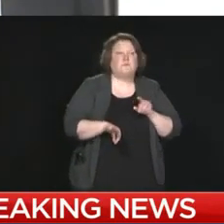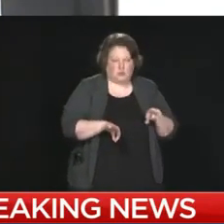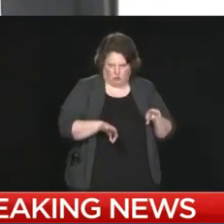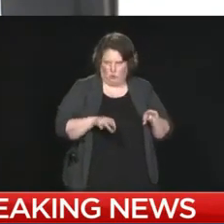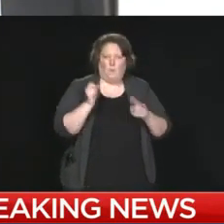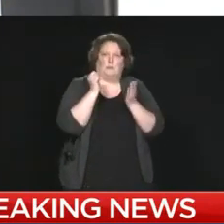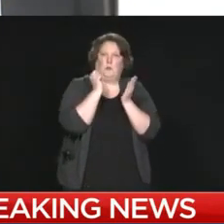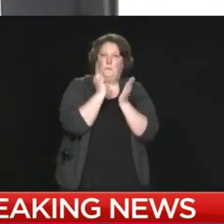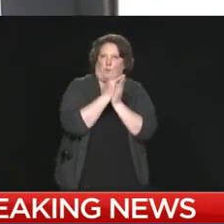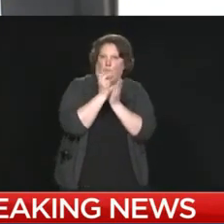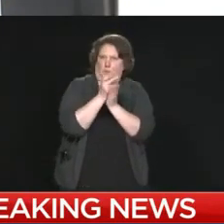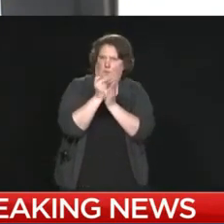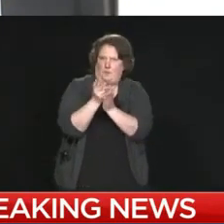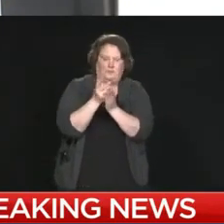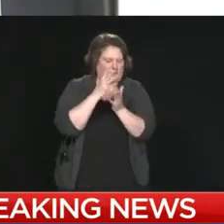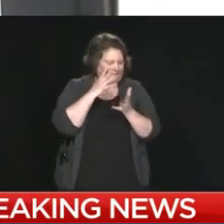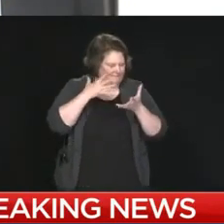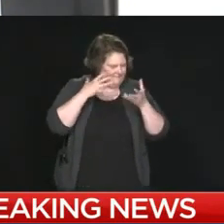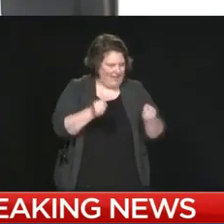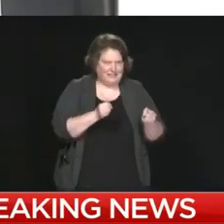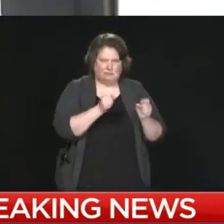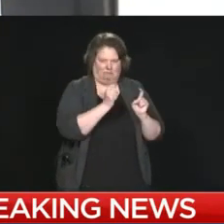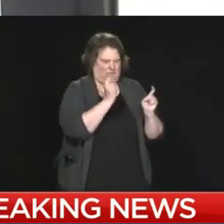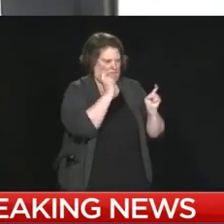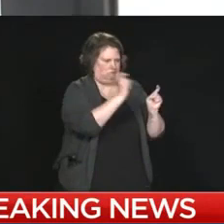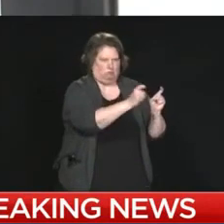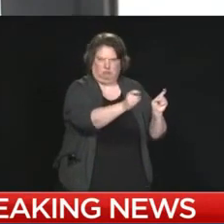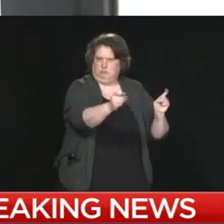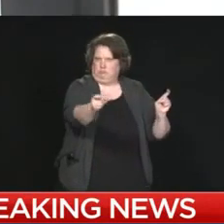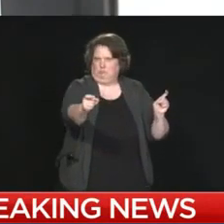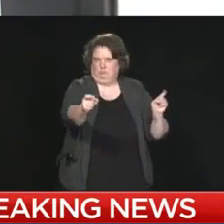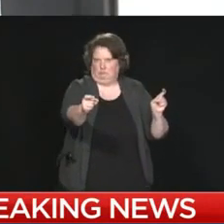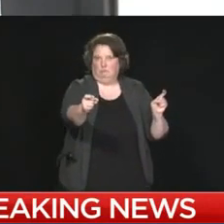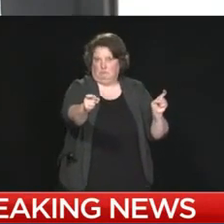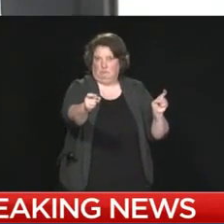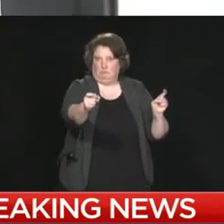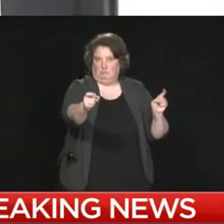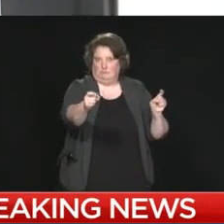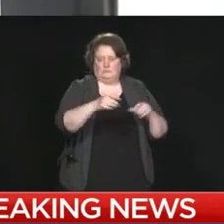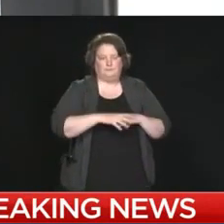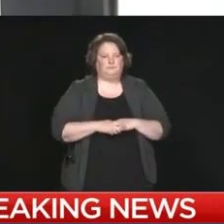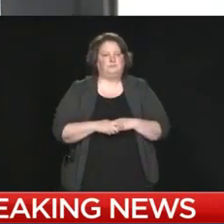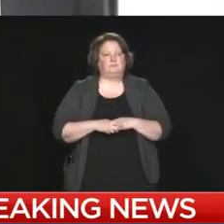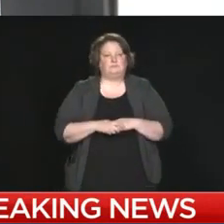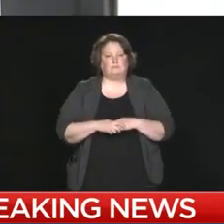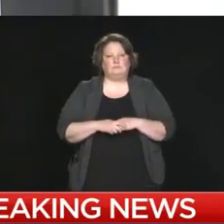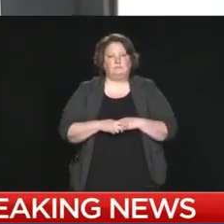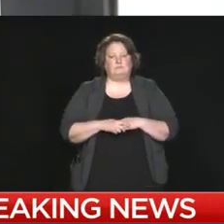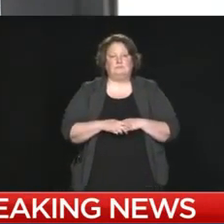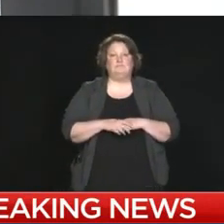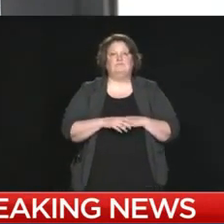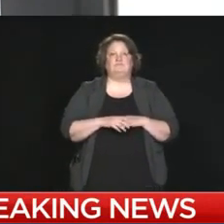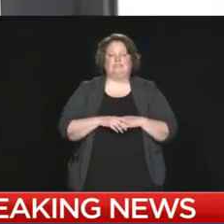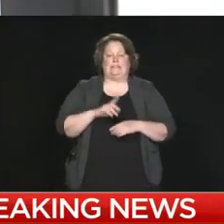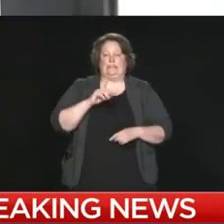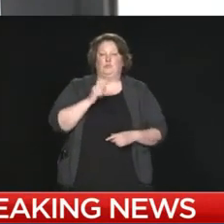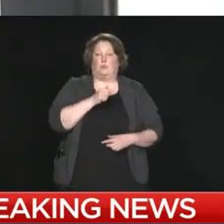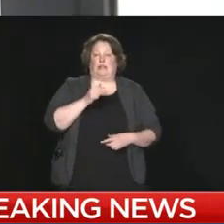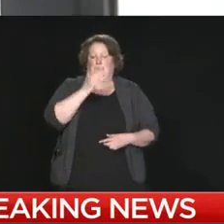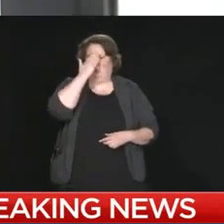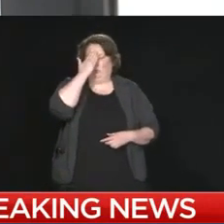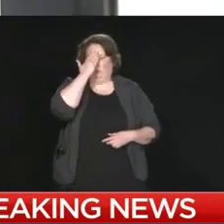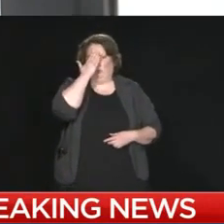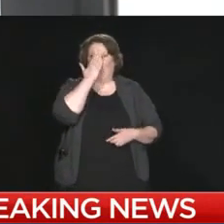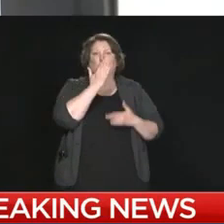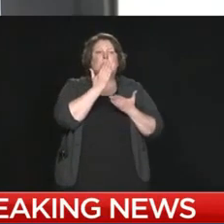flow rapidly to the millions of people who needed it. But we knew at the same time that there would